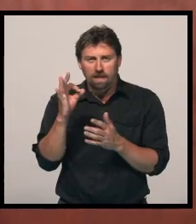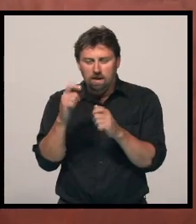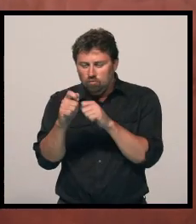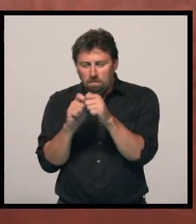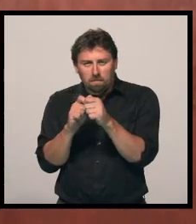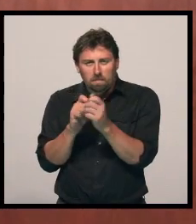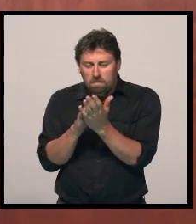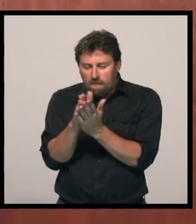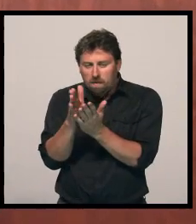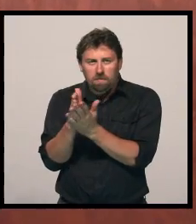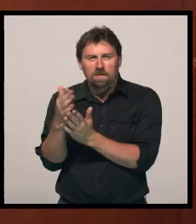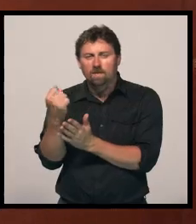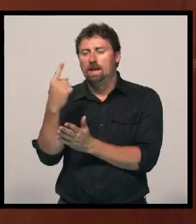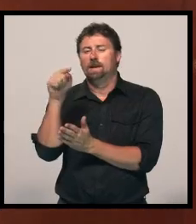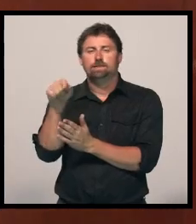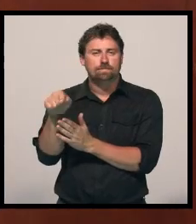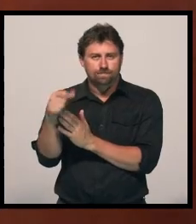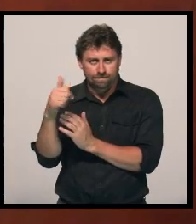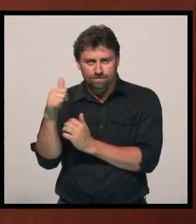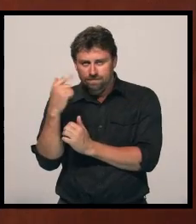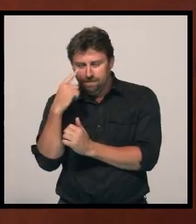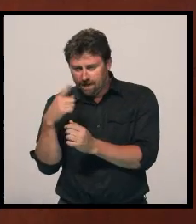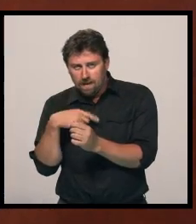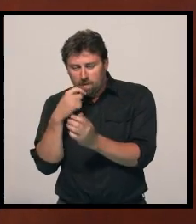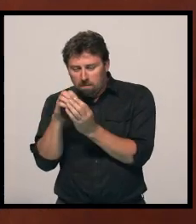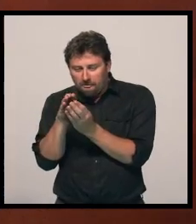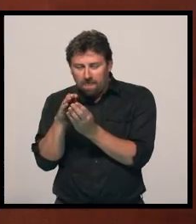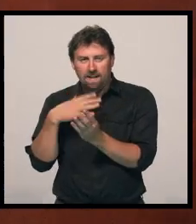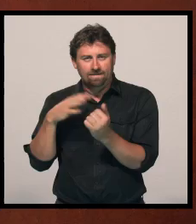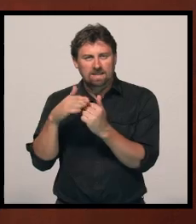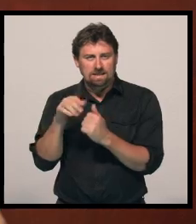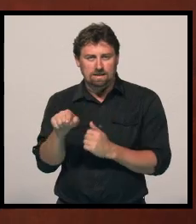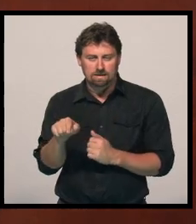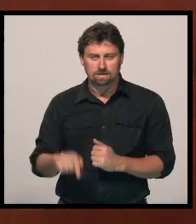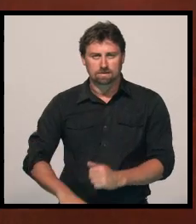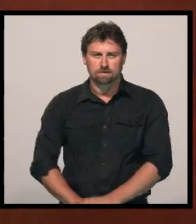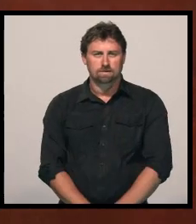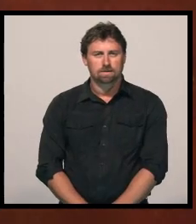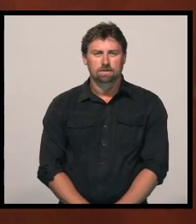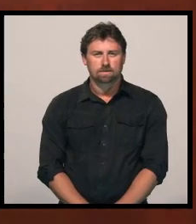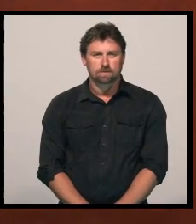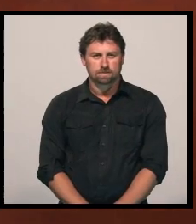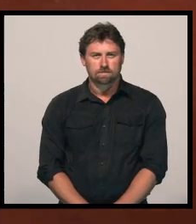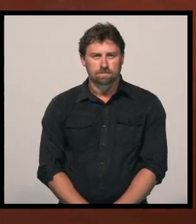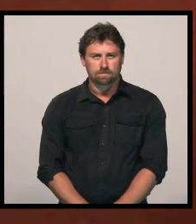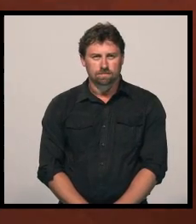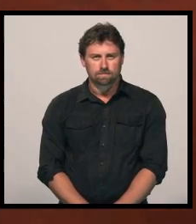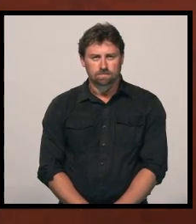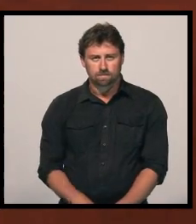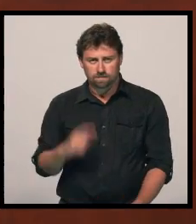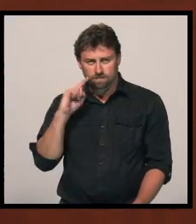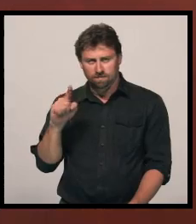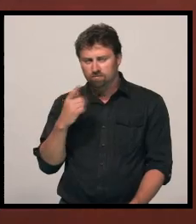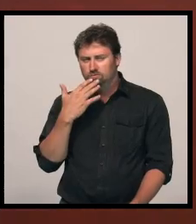this spot here. You can see that's what you're looking for, that beautiful full